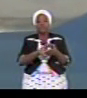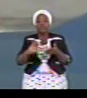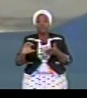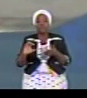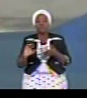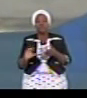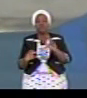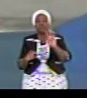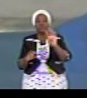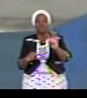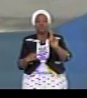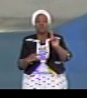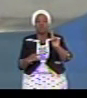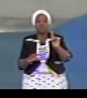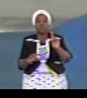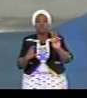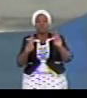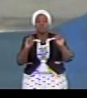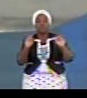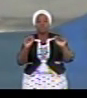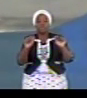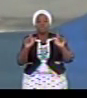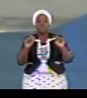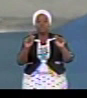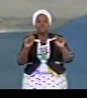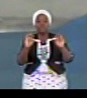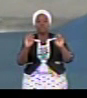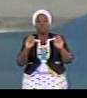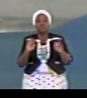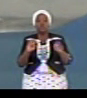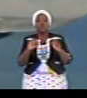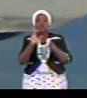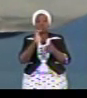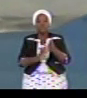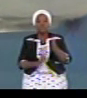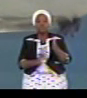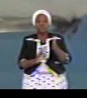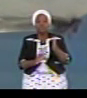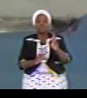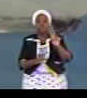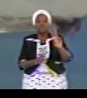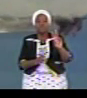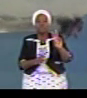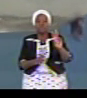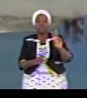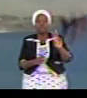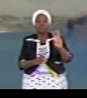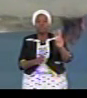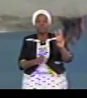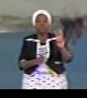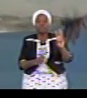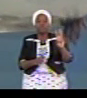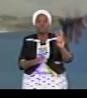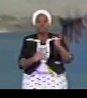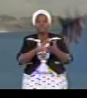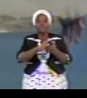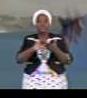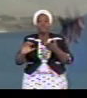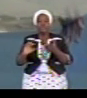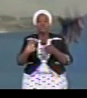41. Matthew chapter 26, reading from